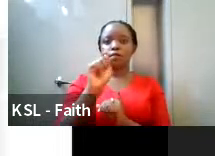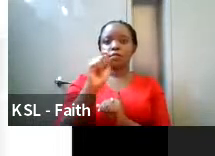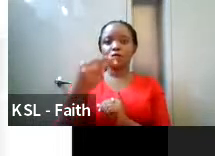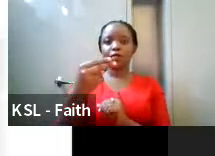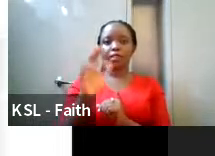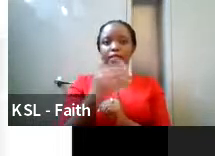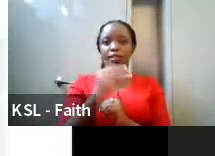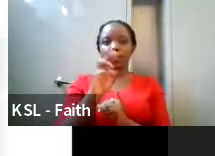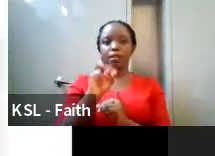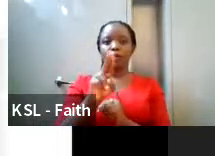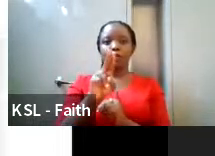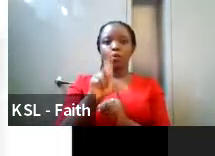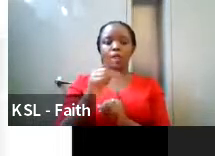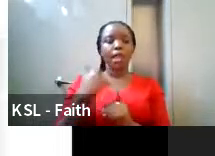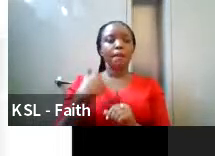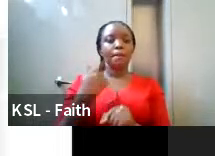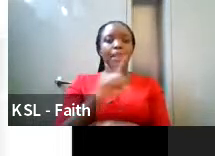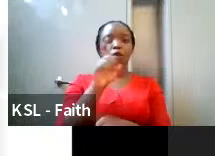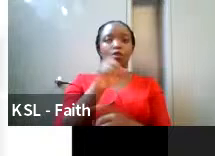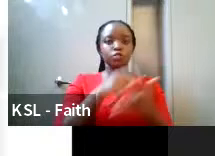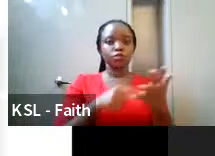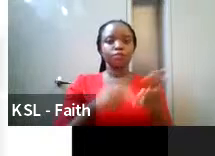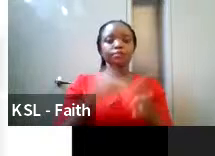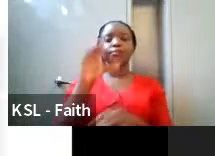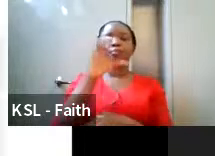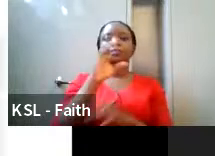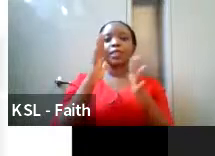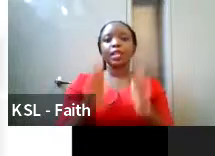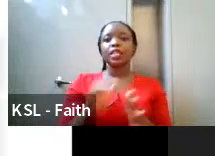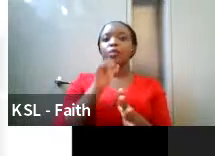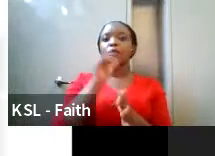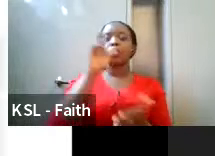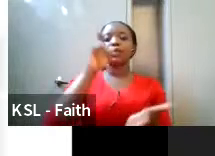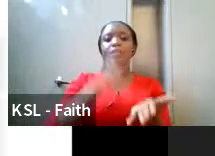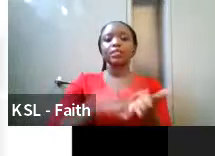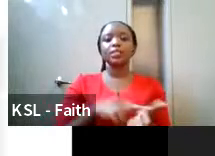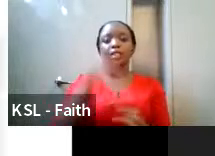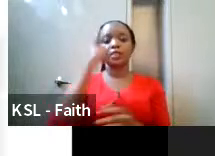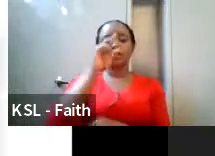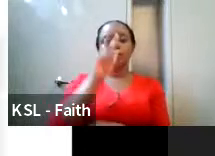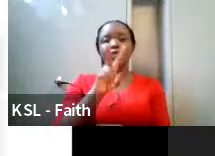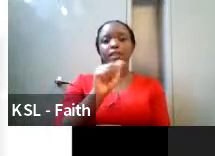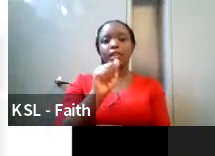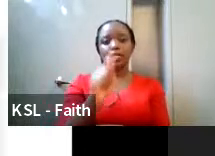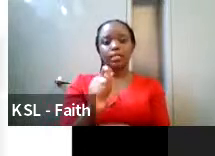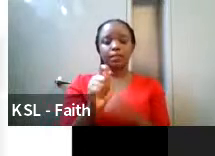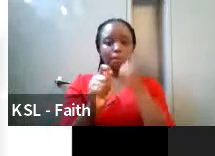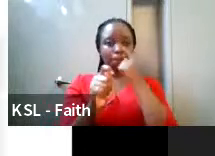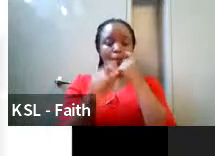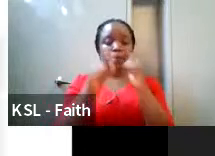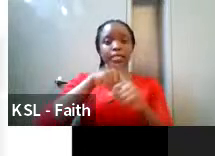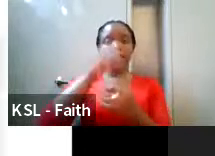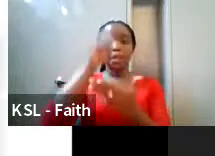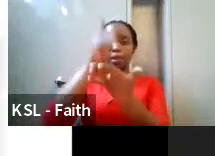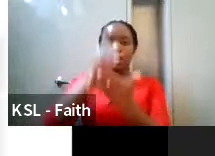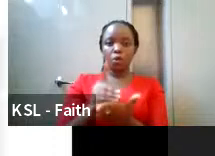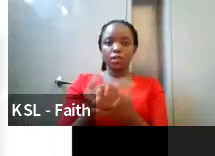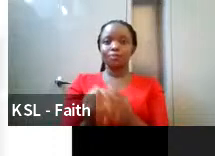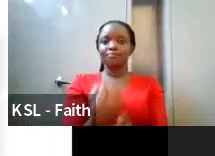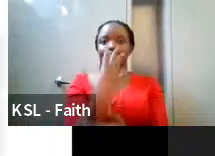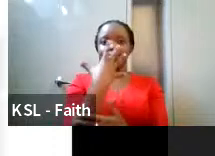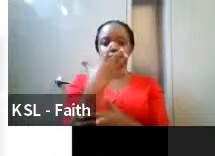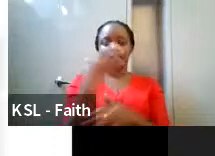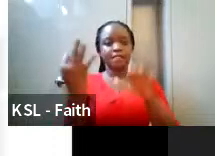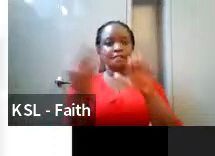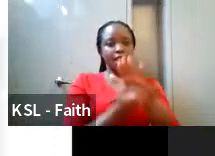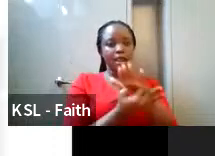Yes, thank you. So my question is on the customers not registered for VAT. When we download the autopopulate and return, there